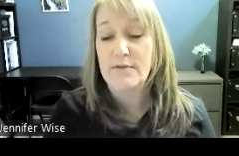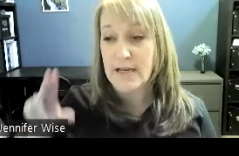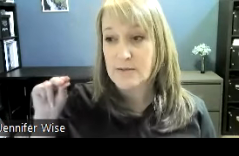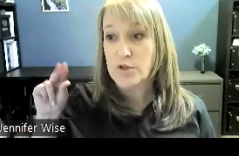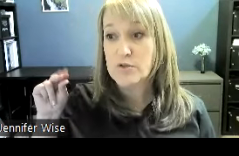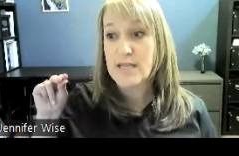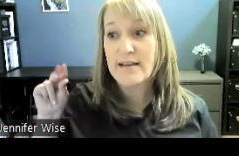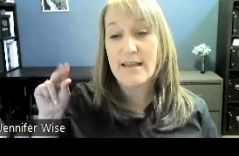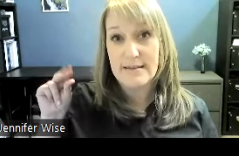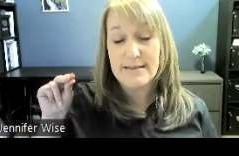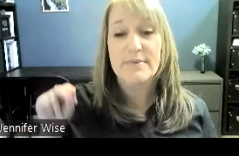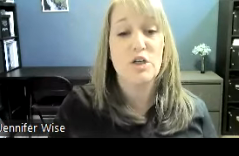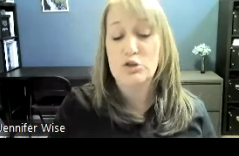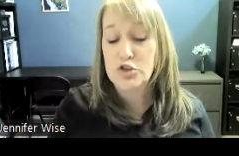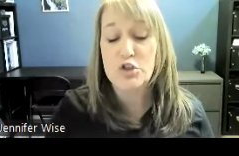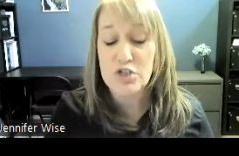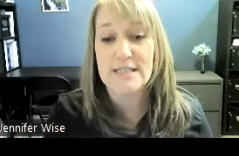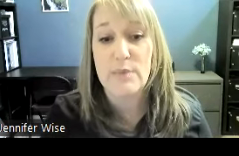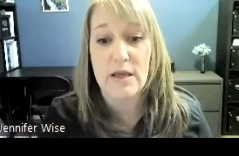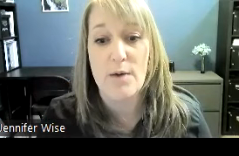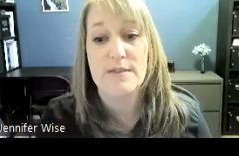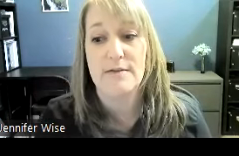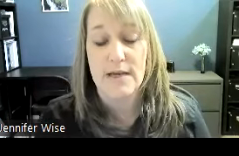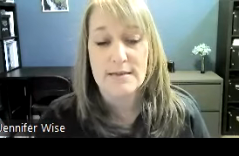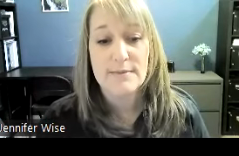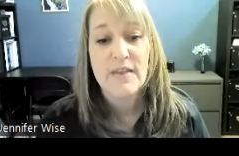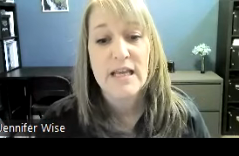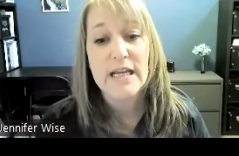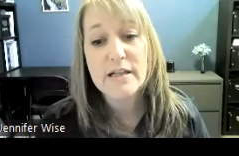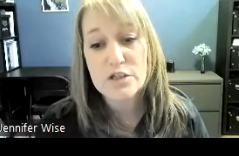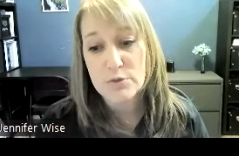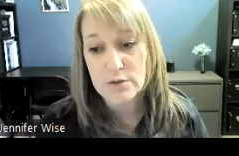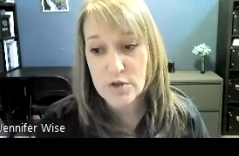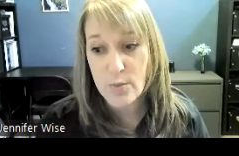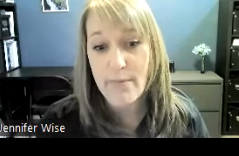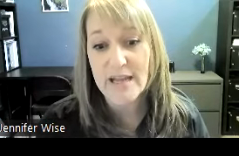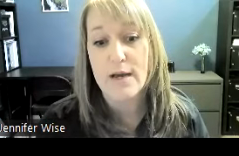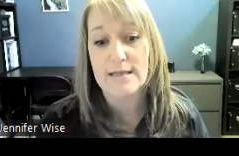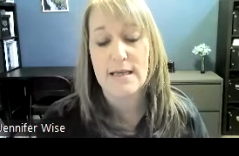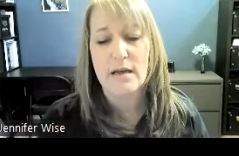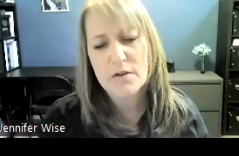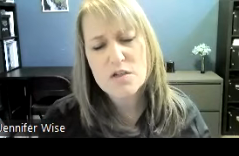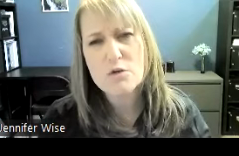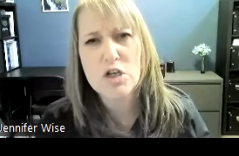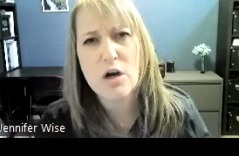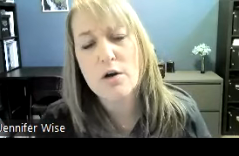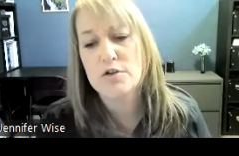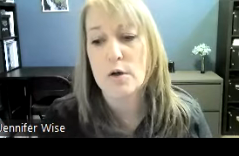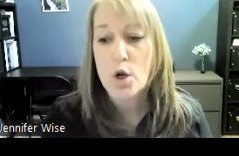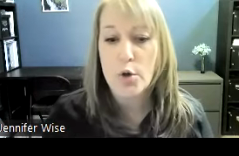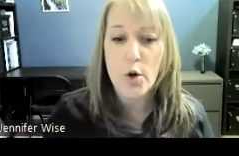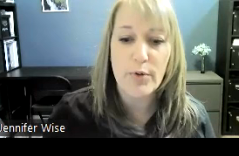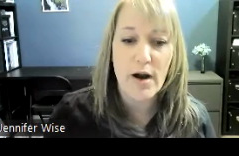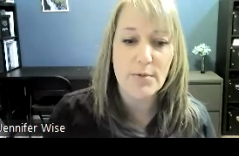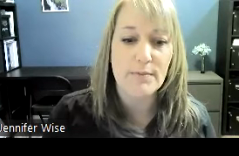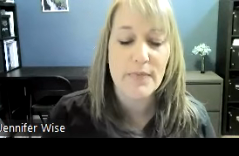the opposite of yes. When you sign this, you just mean the opposite of yes. In English, we use no many ways, like there's no charge